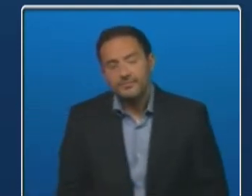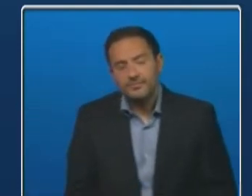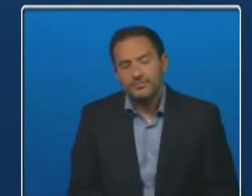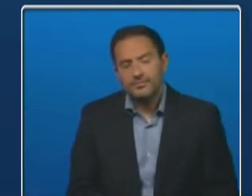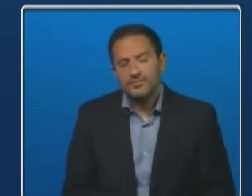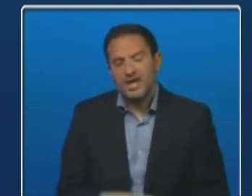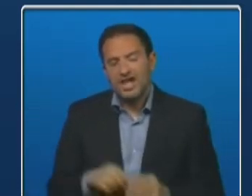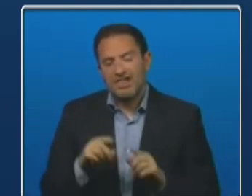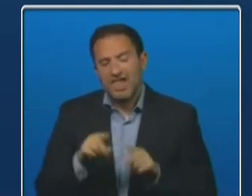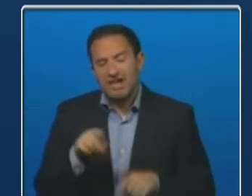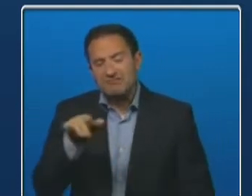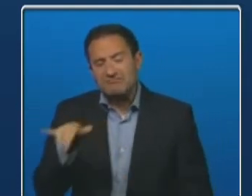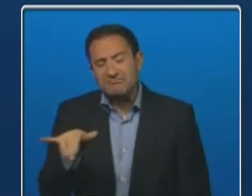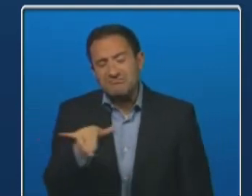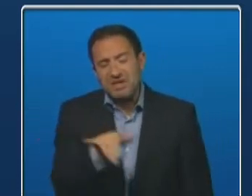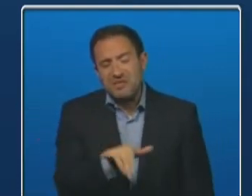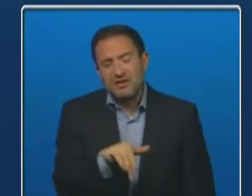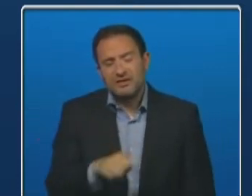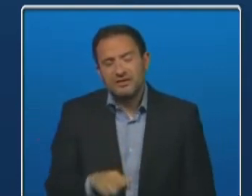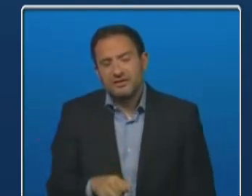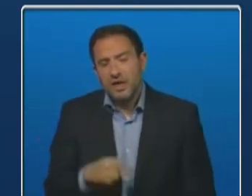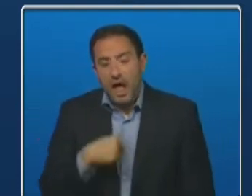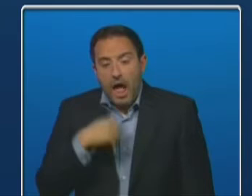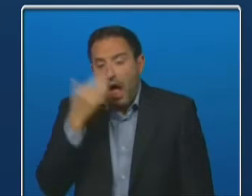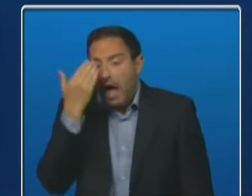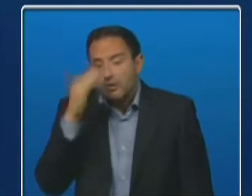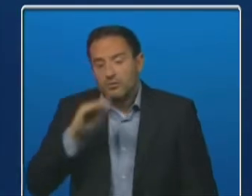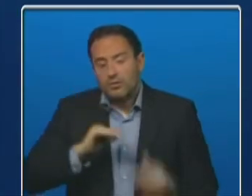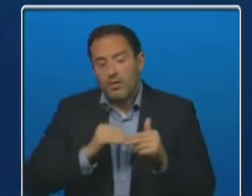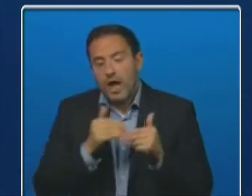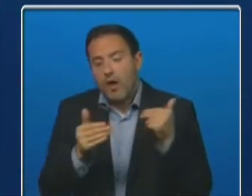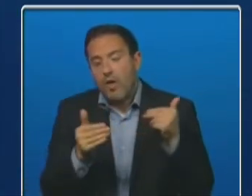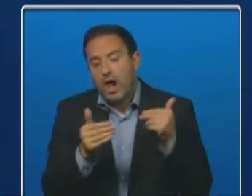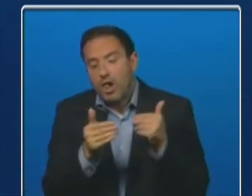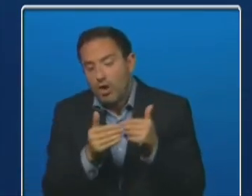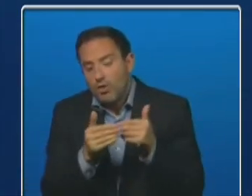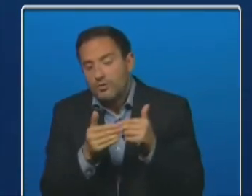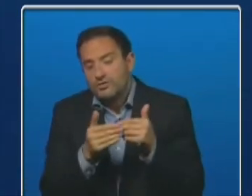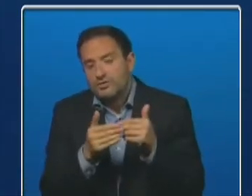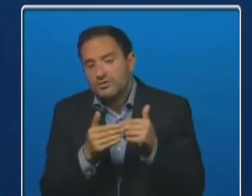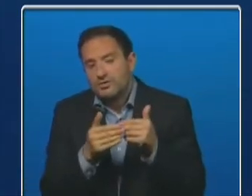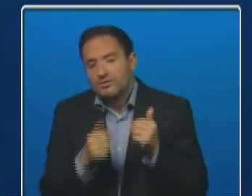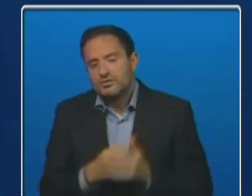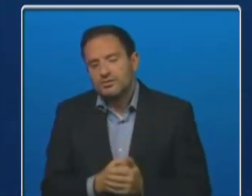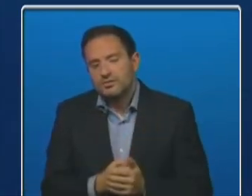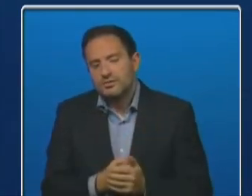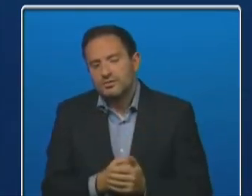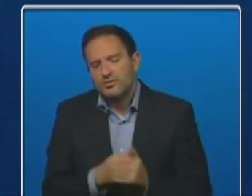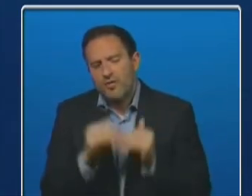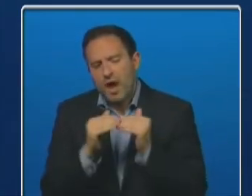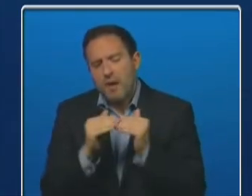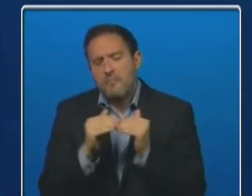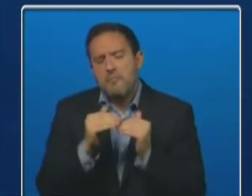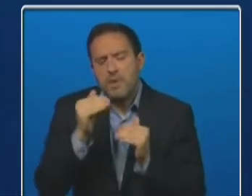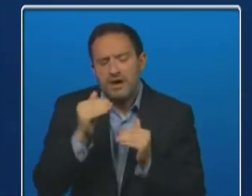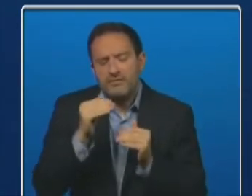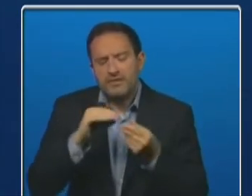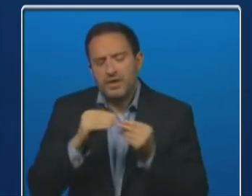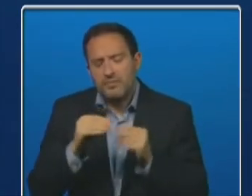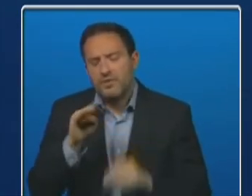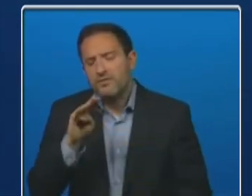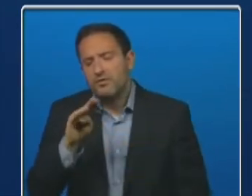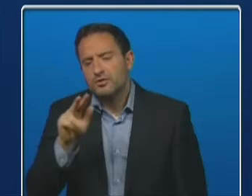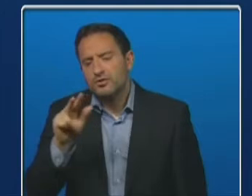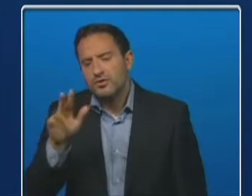This answer is similar as far as I don't know how close they were above the number seat 435 as